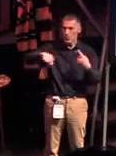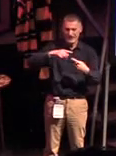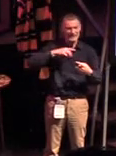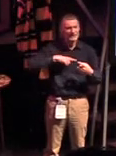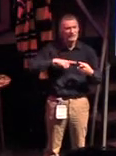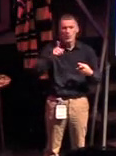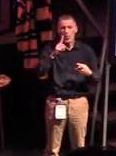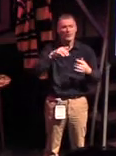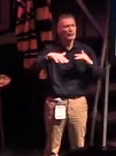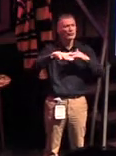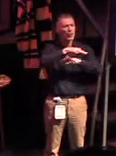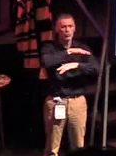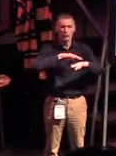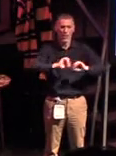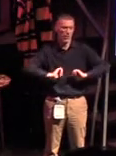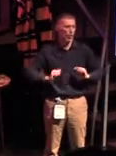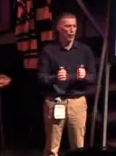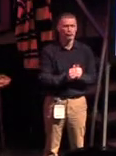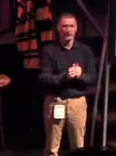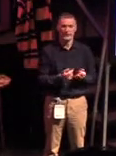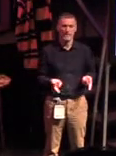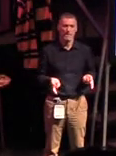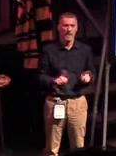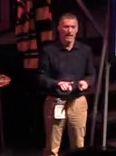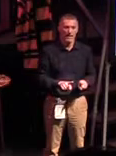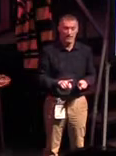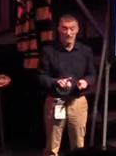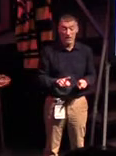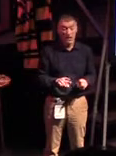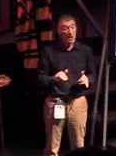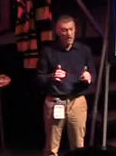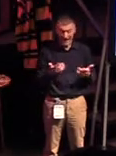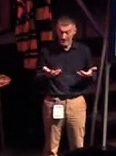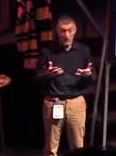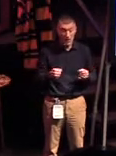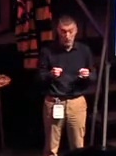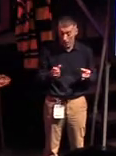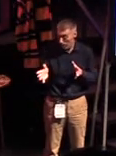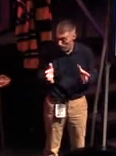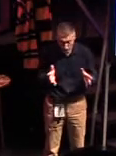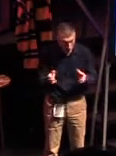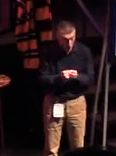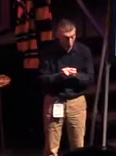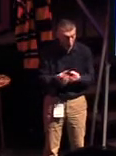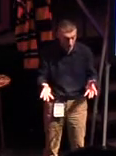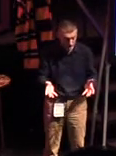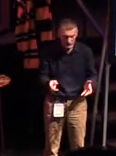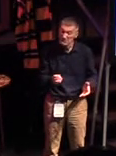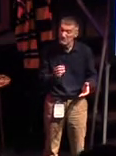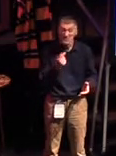social contract. We might agree that we have lost it. Some might argue that we never had